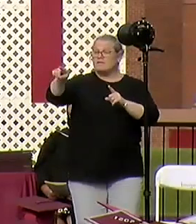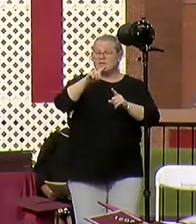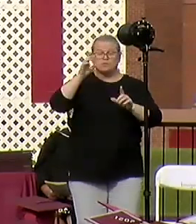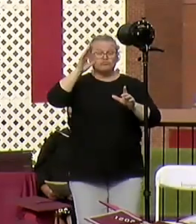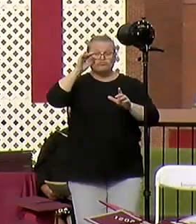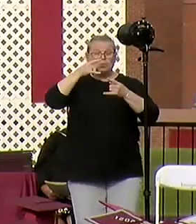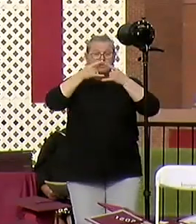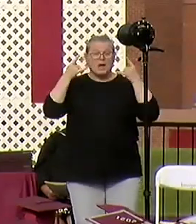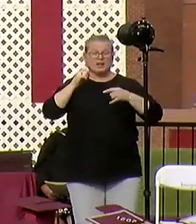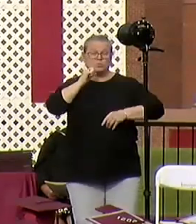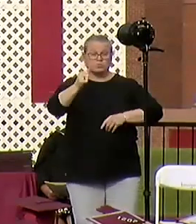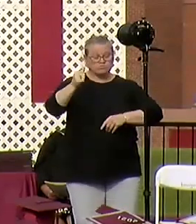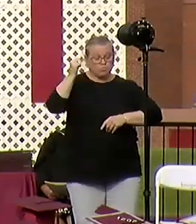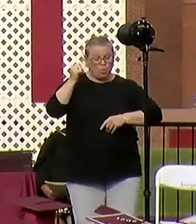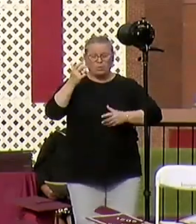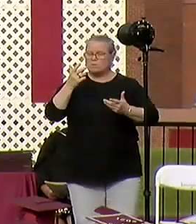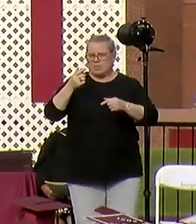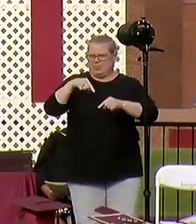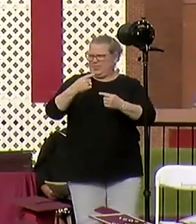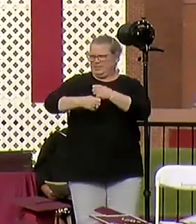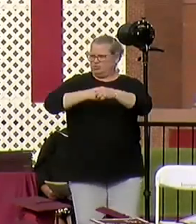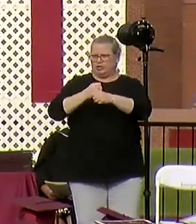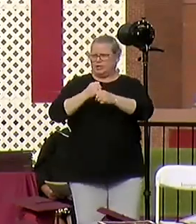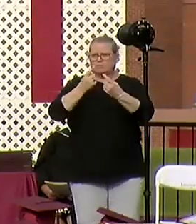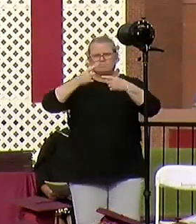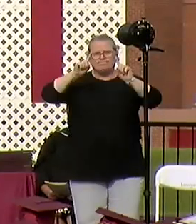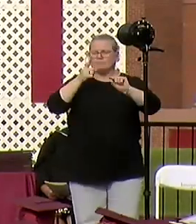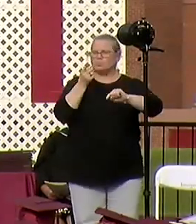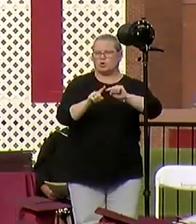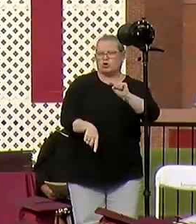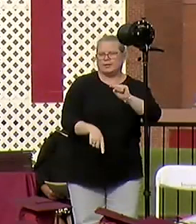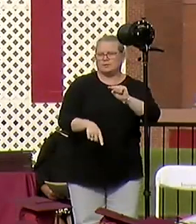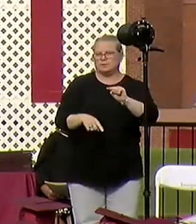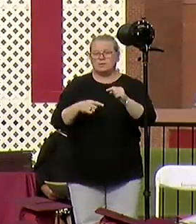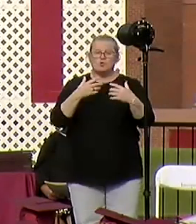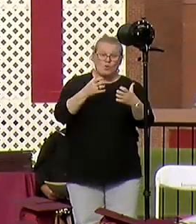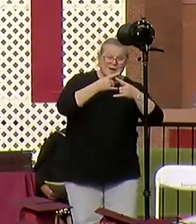them, whether we wanted to or not, to protect ourselves and the people we care about.